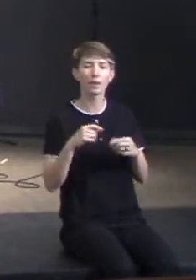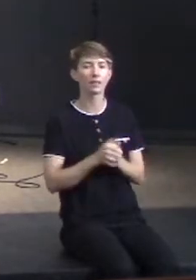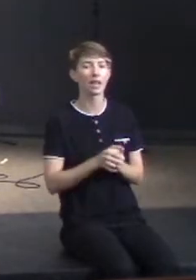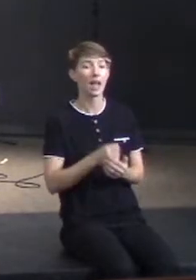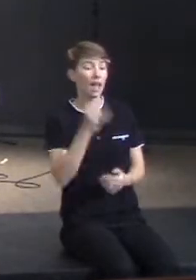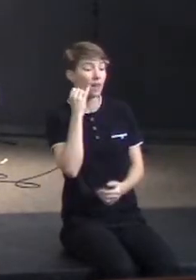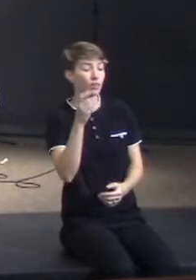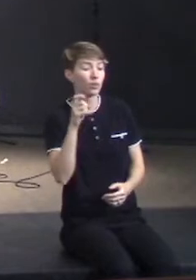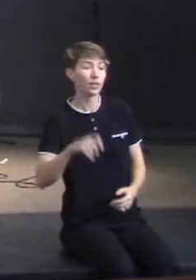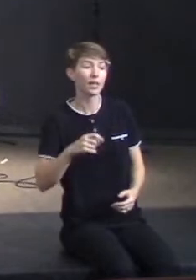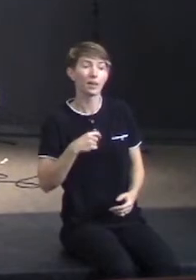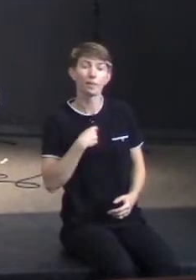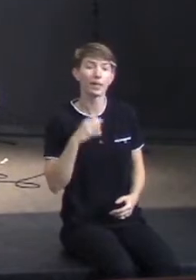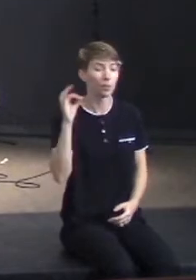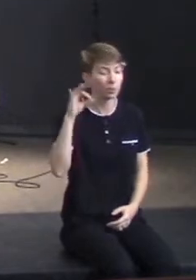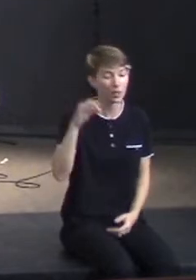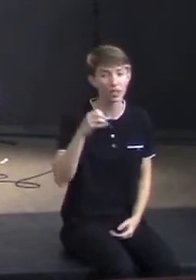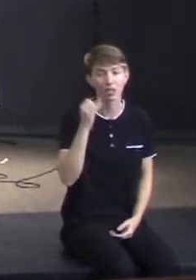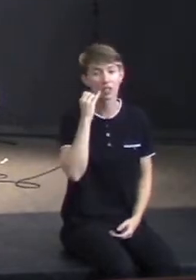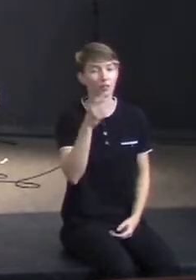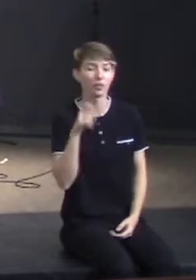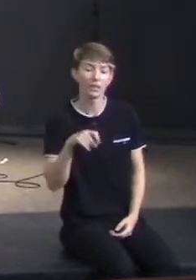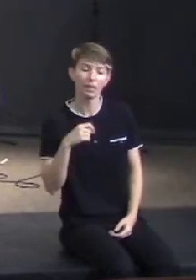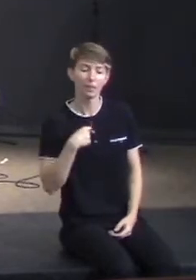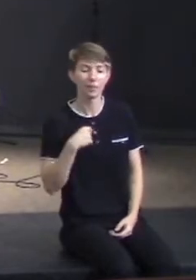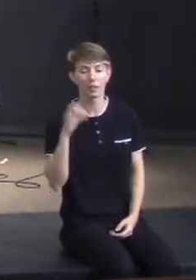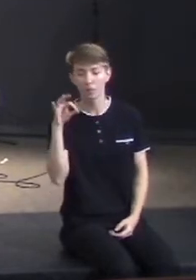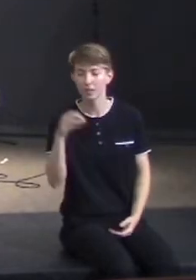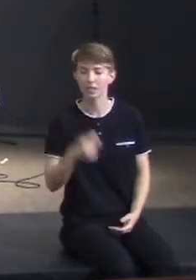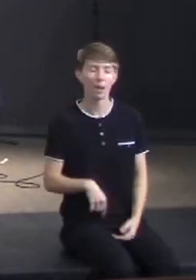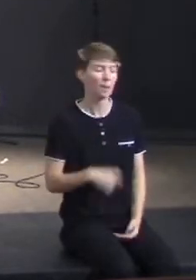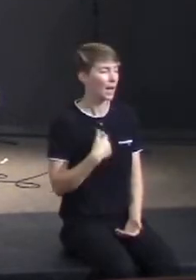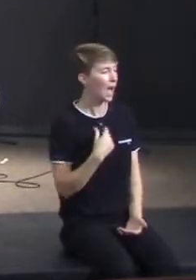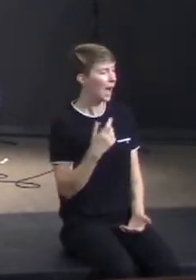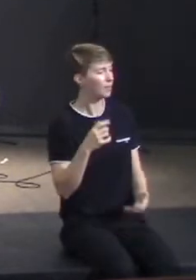preach. And I'm like, you know, I've been doing this for a little while.